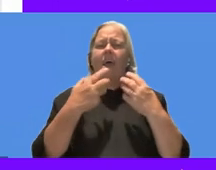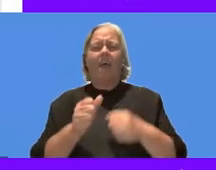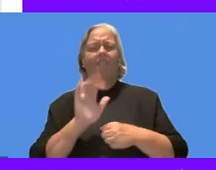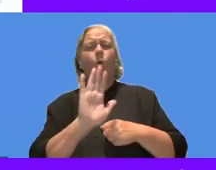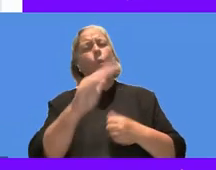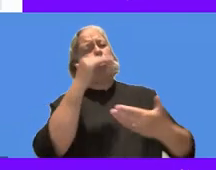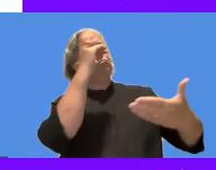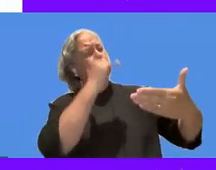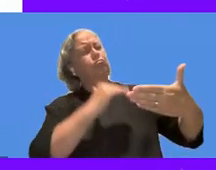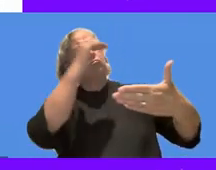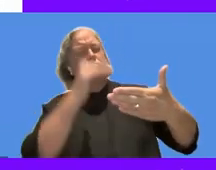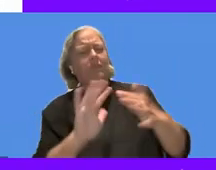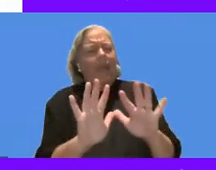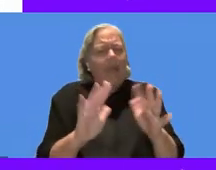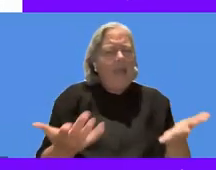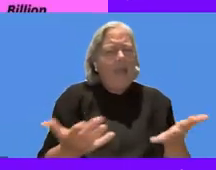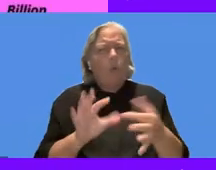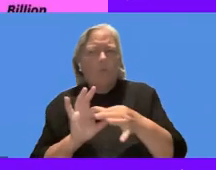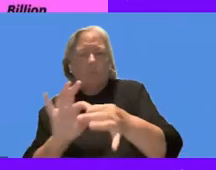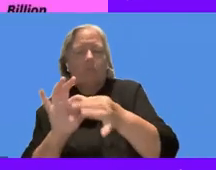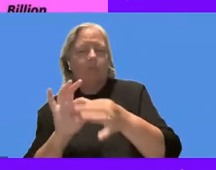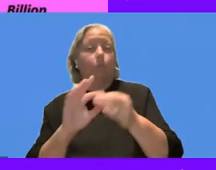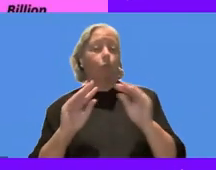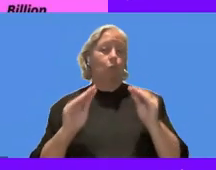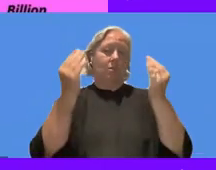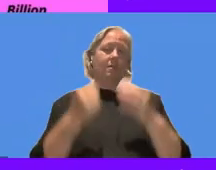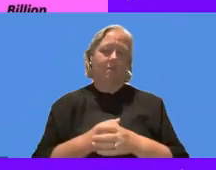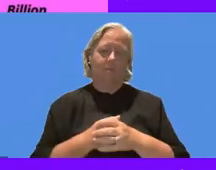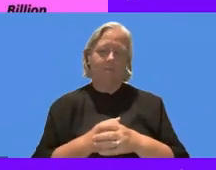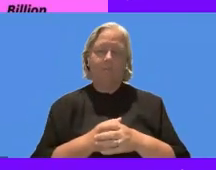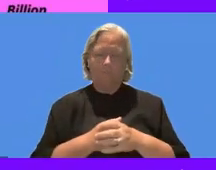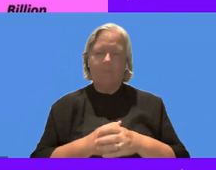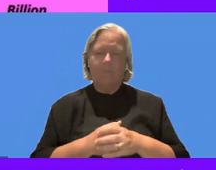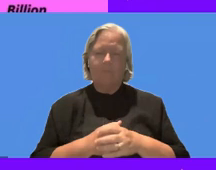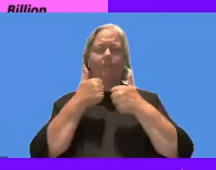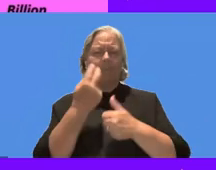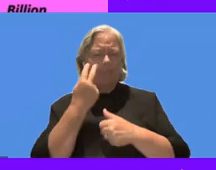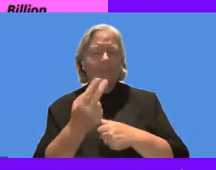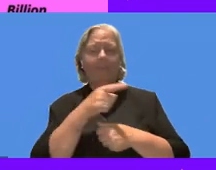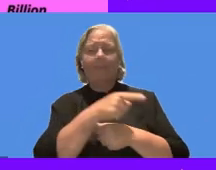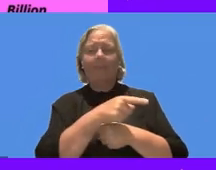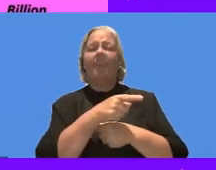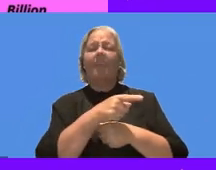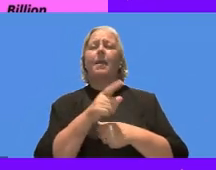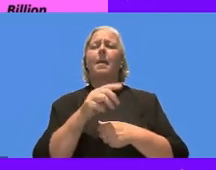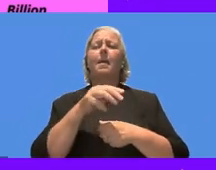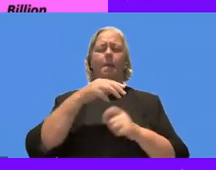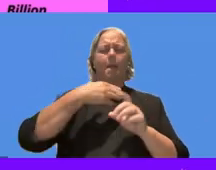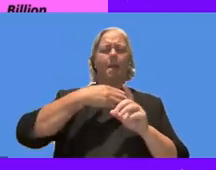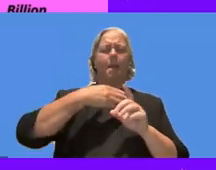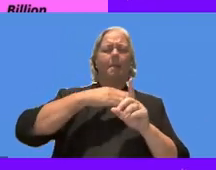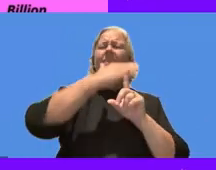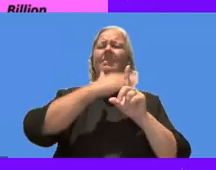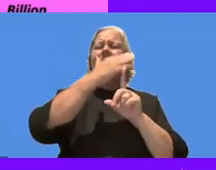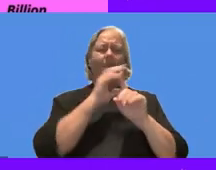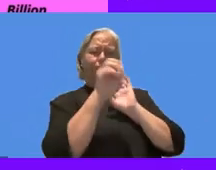engagement. It's fantastic seeing all your answers on Mentimeter. They've just disappeared from the screen, but some of the ones that